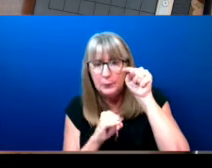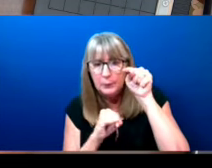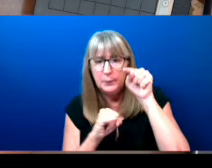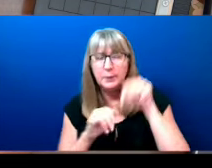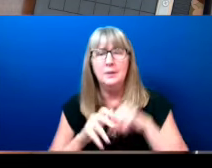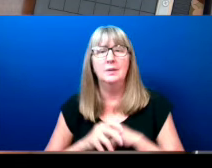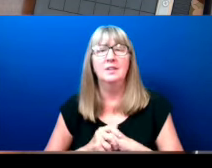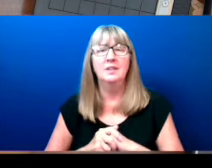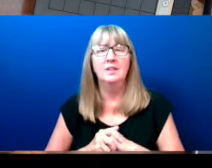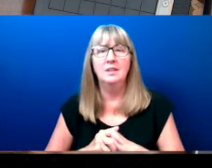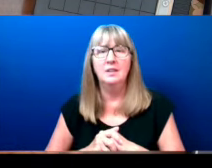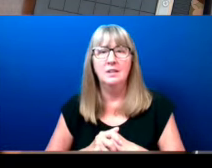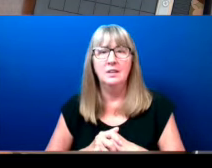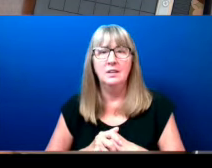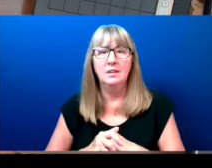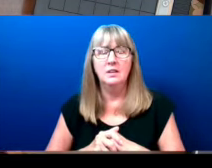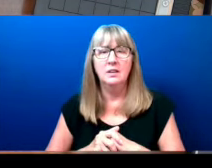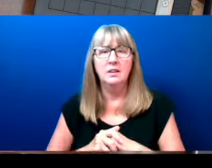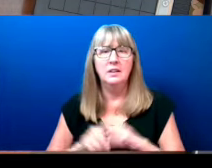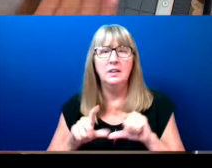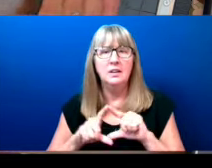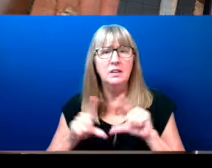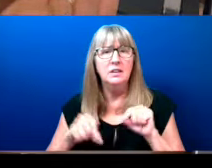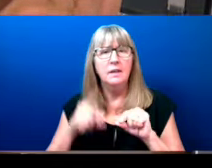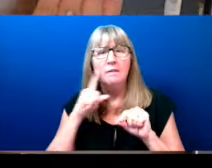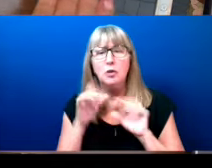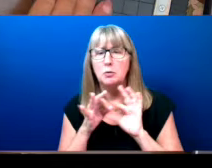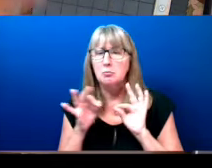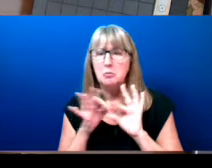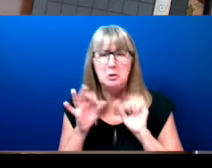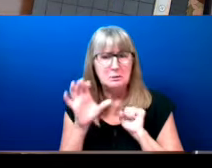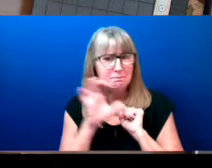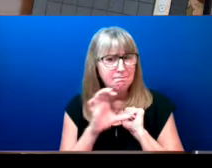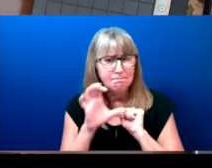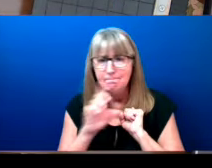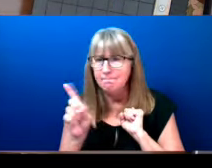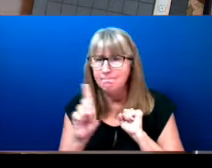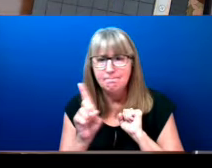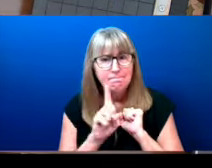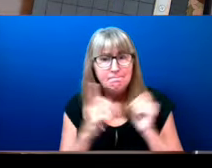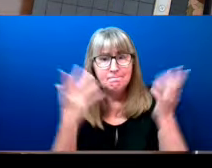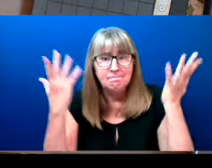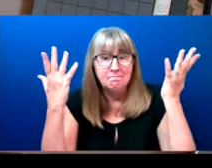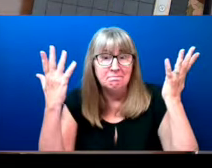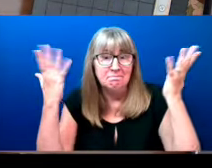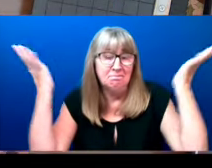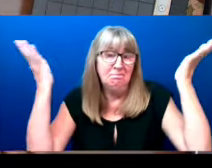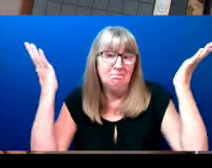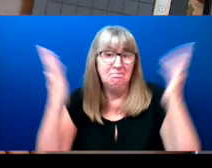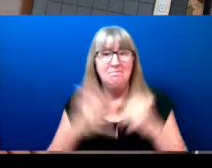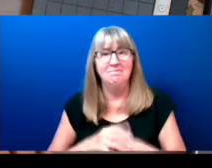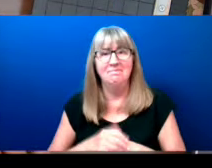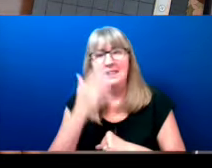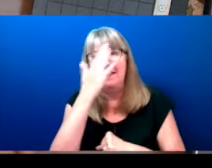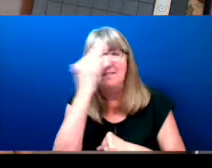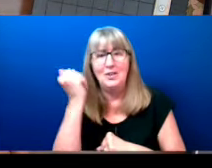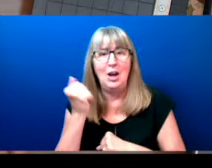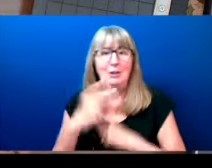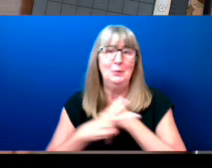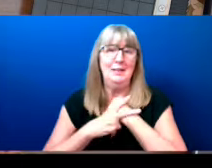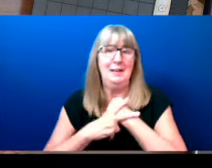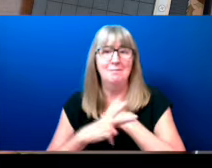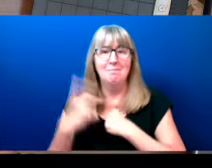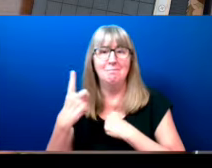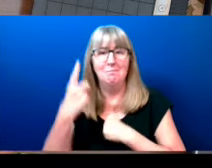or skinny trees. And I don't see my sentiment. Did I not save myself one for